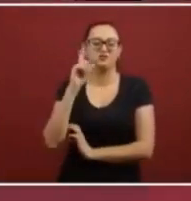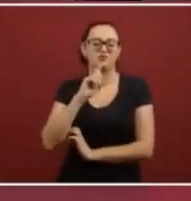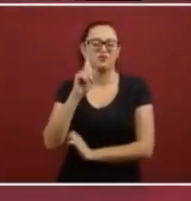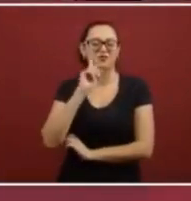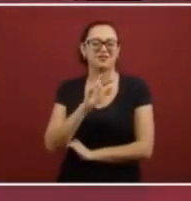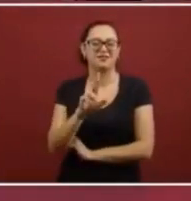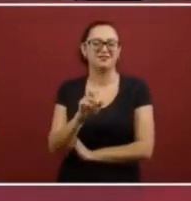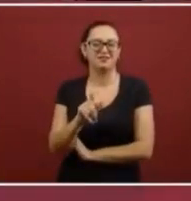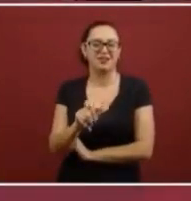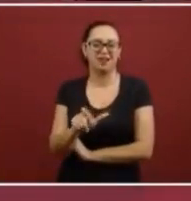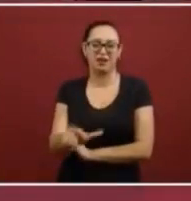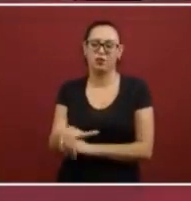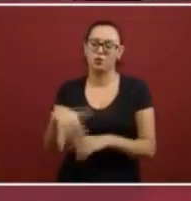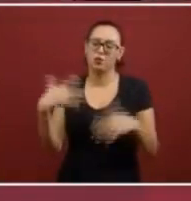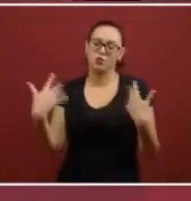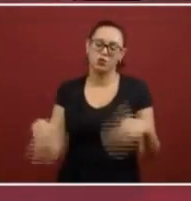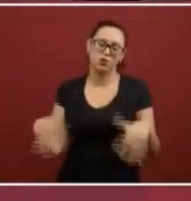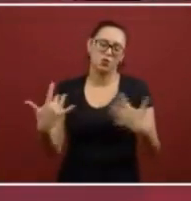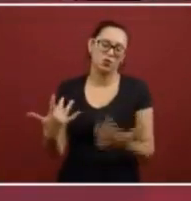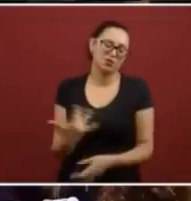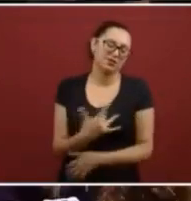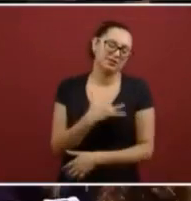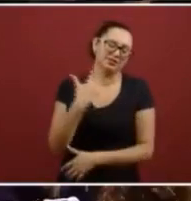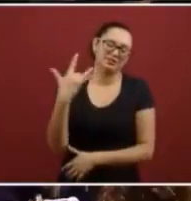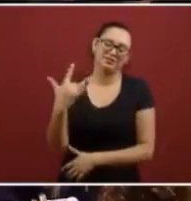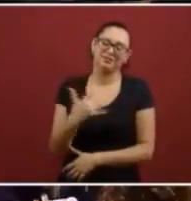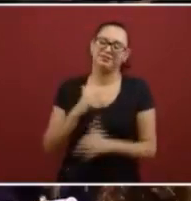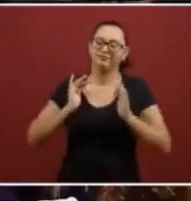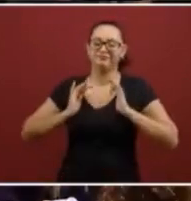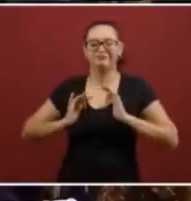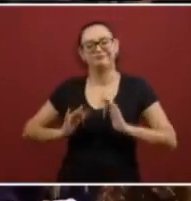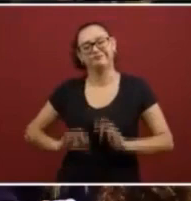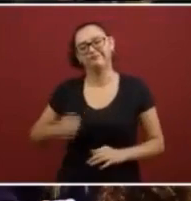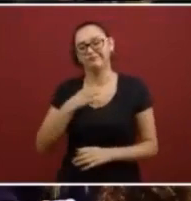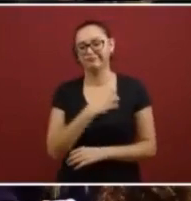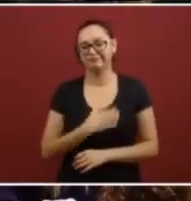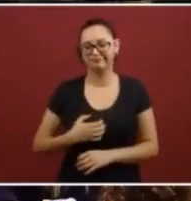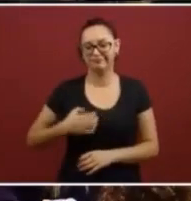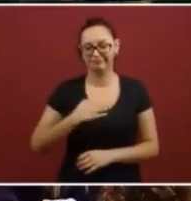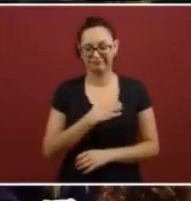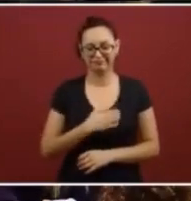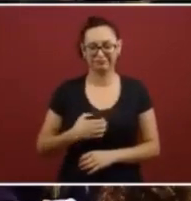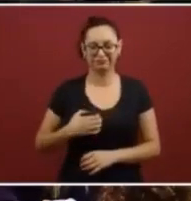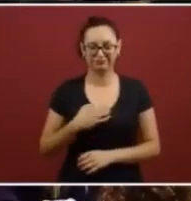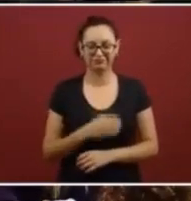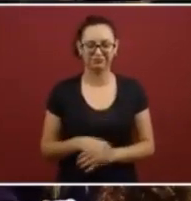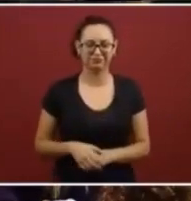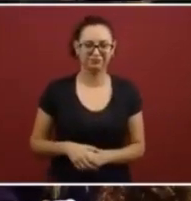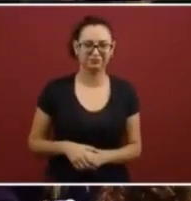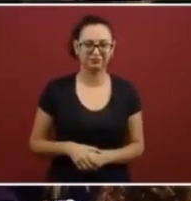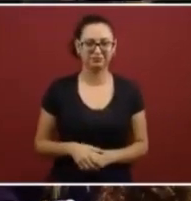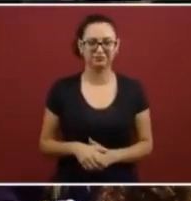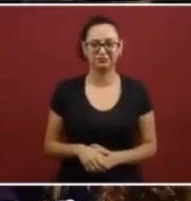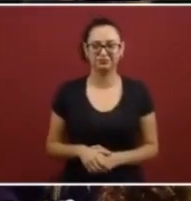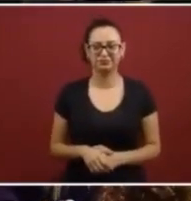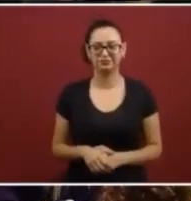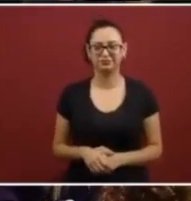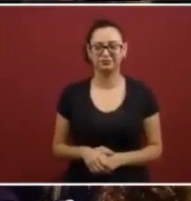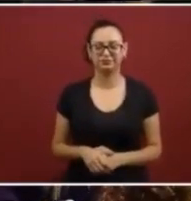yo muy a gusto, muy and he would be satisfecho. very satisfied ¿Saben and ustedes comfortable.